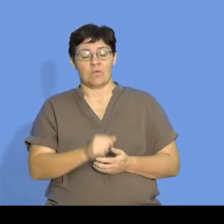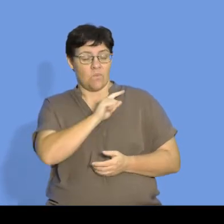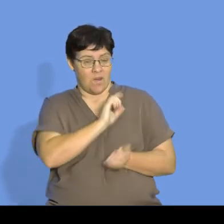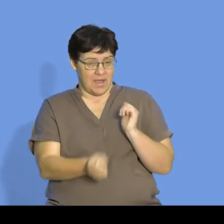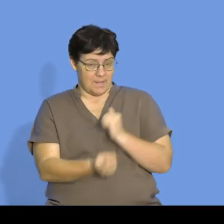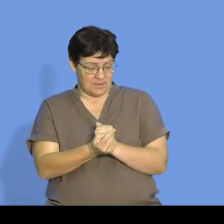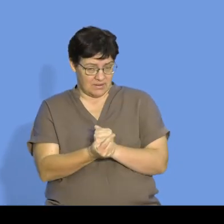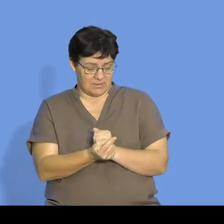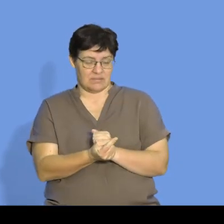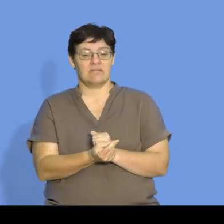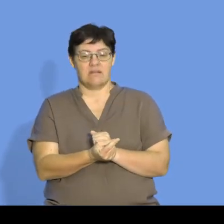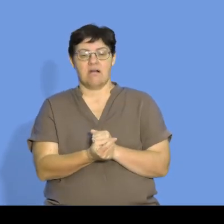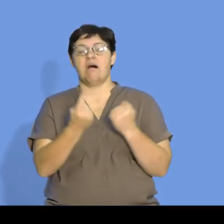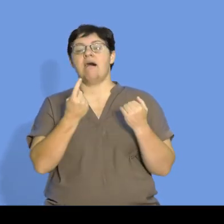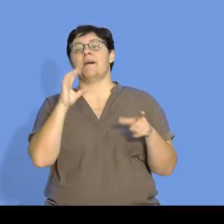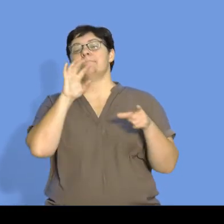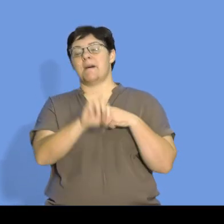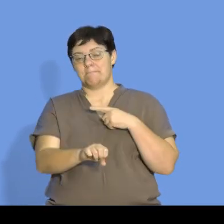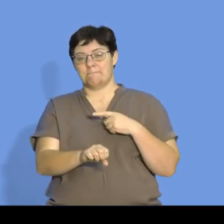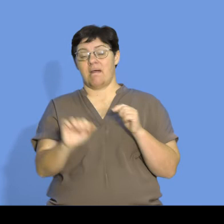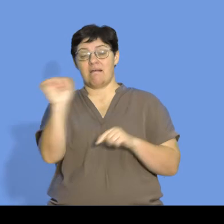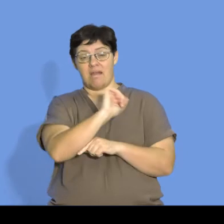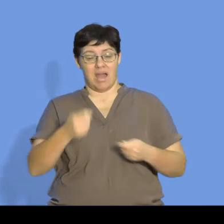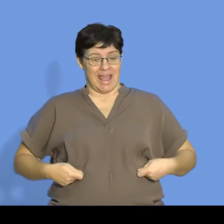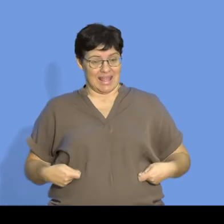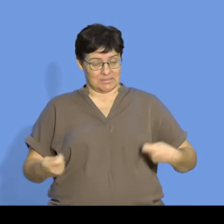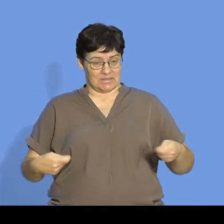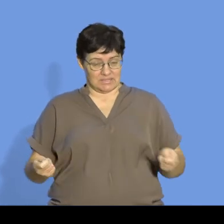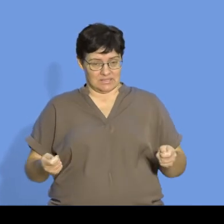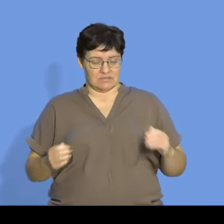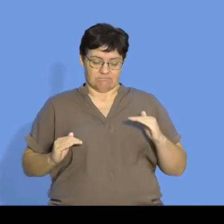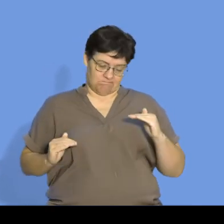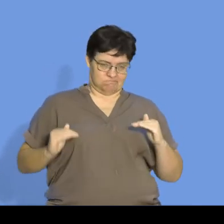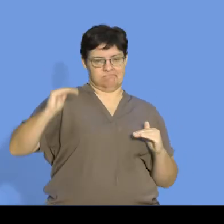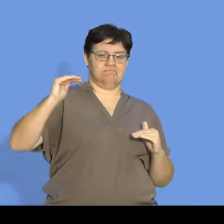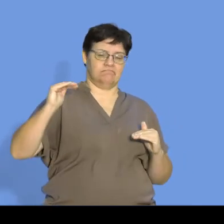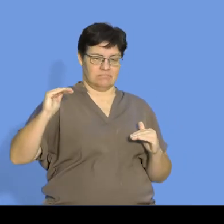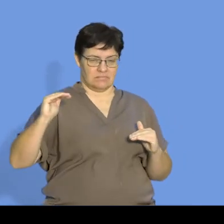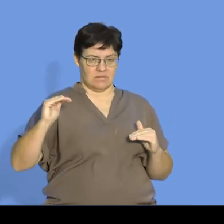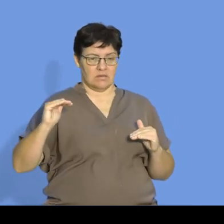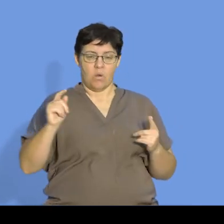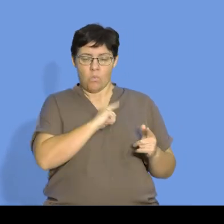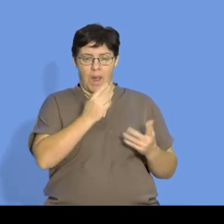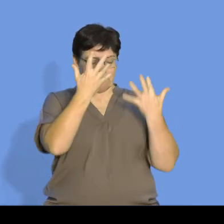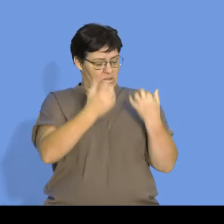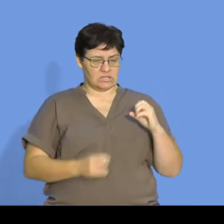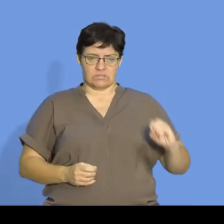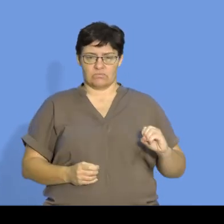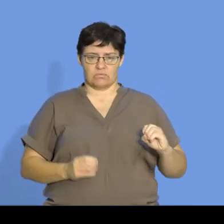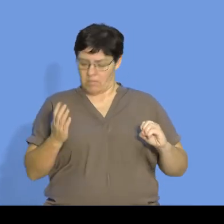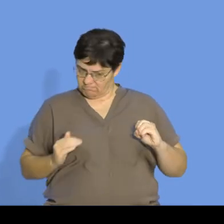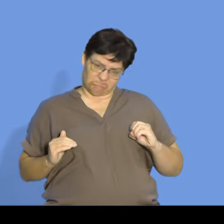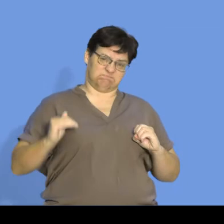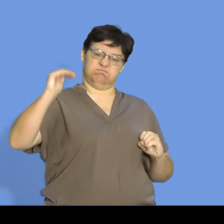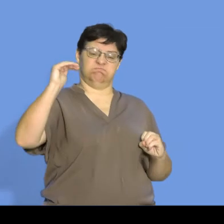as a result of that, you can clearly see your vehicle expenses increased from 0